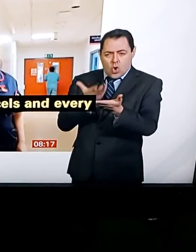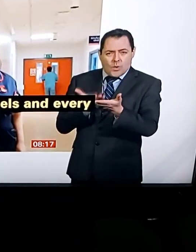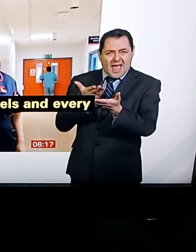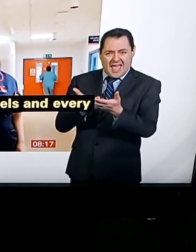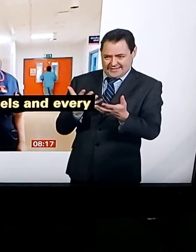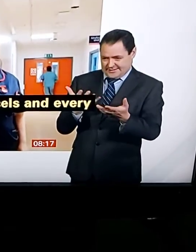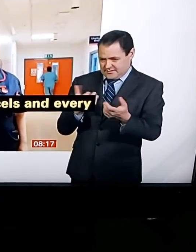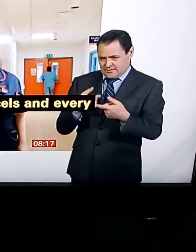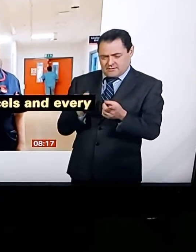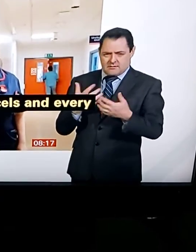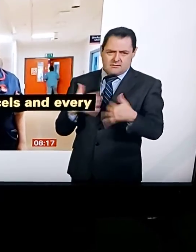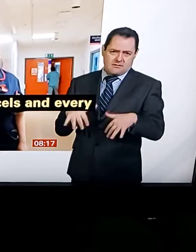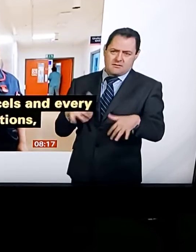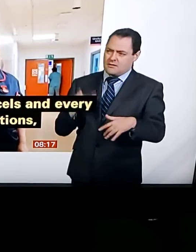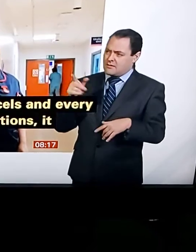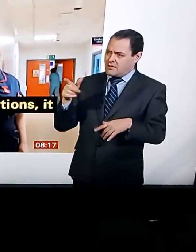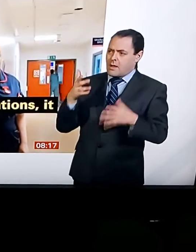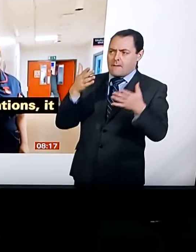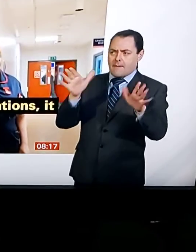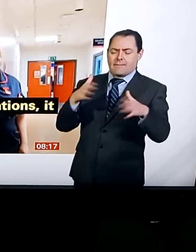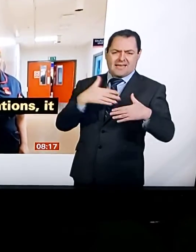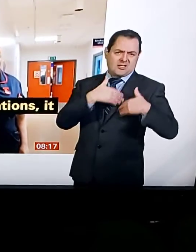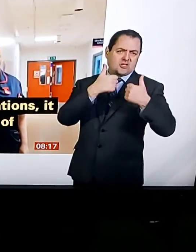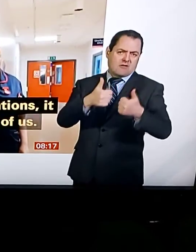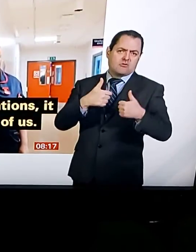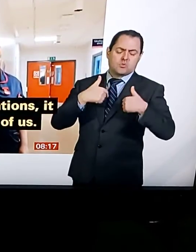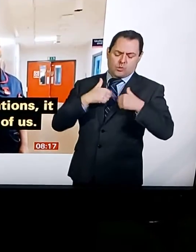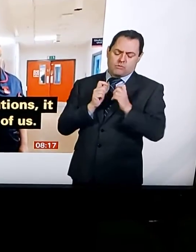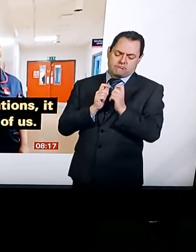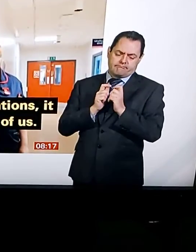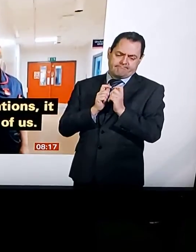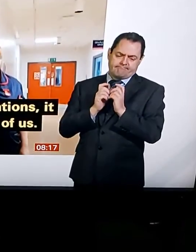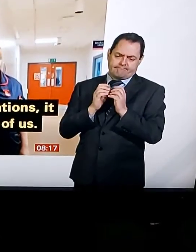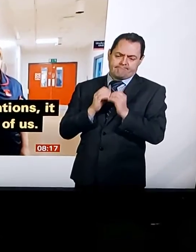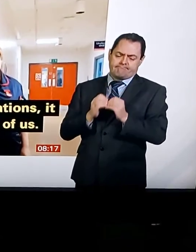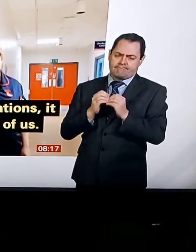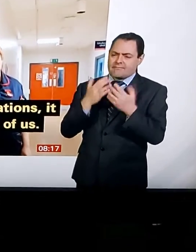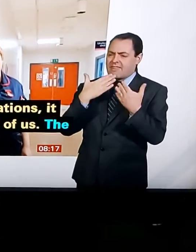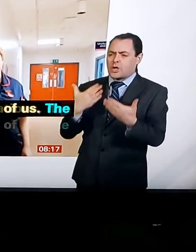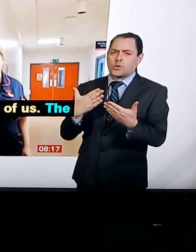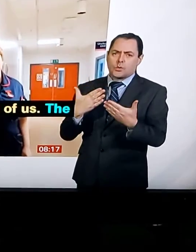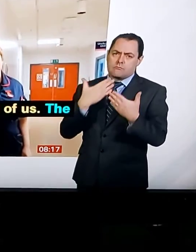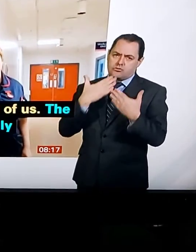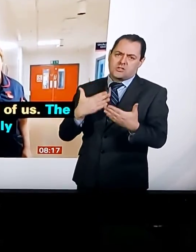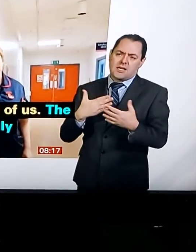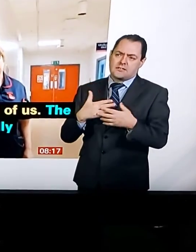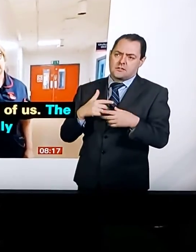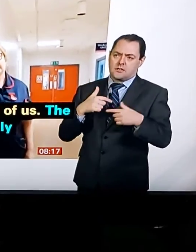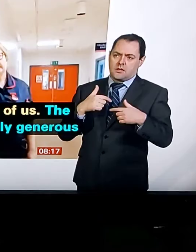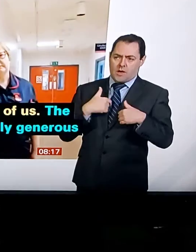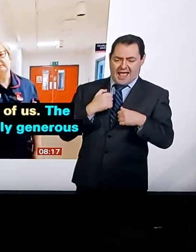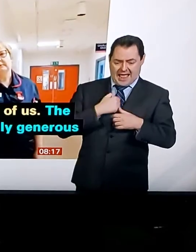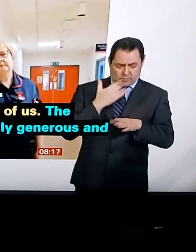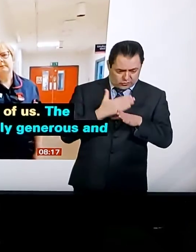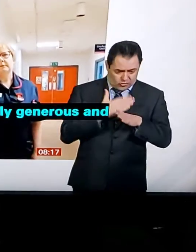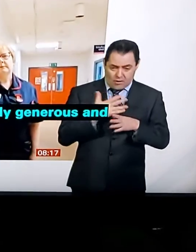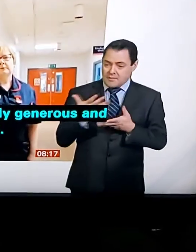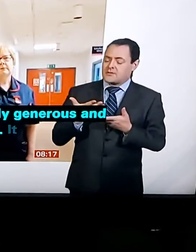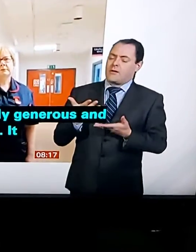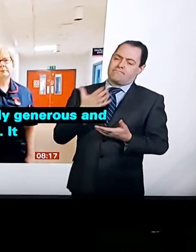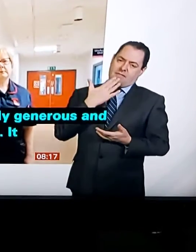of us. The public have been really generous and we really, really appreciate it. It makes everything worthwhile. It's what we do anyway, so it's just all worthwhile,